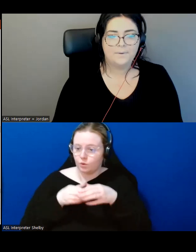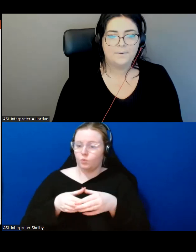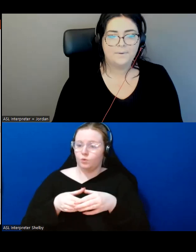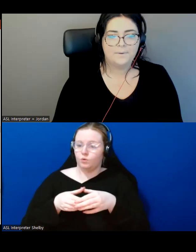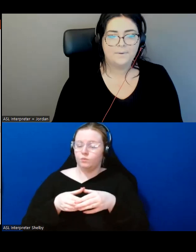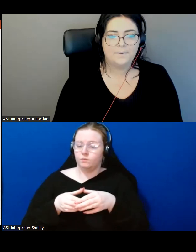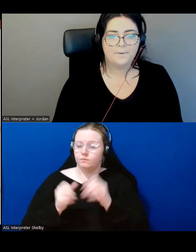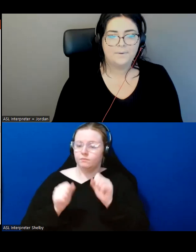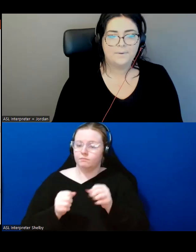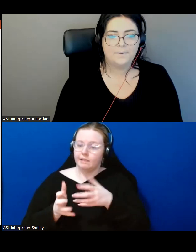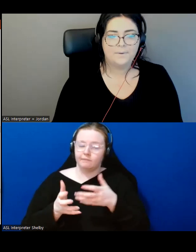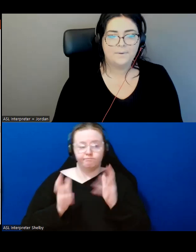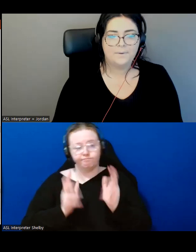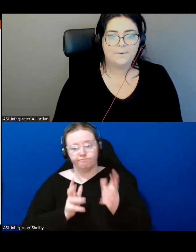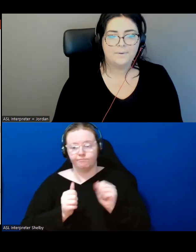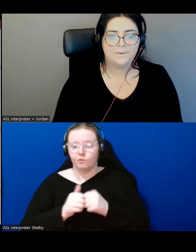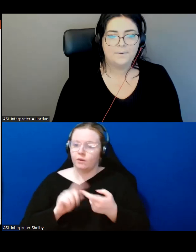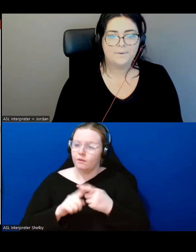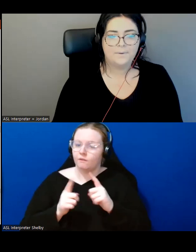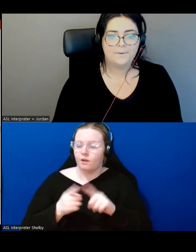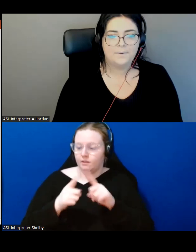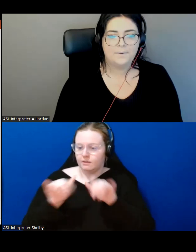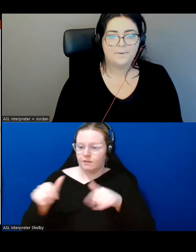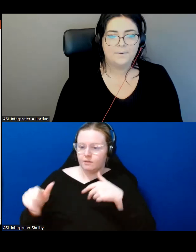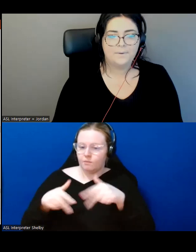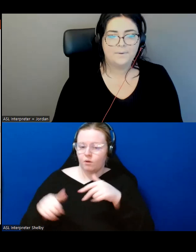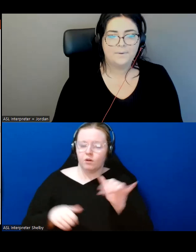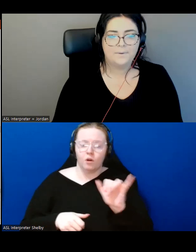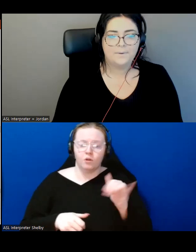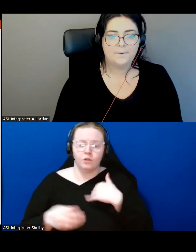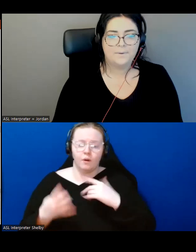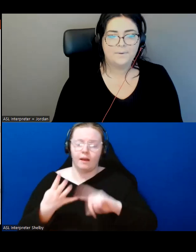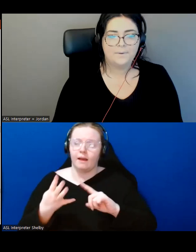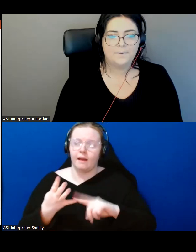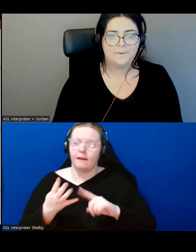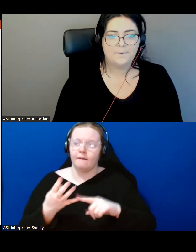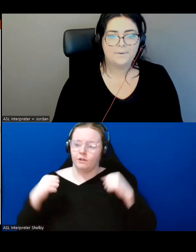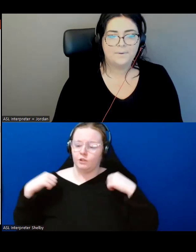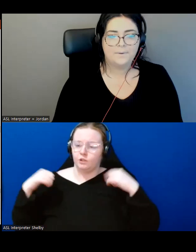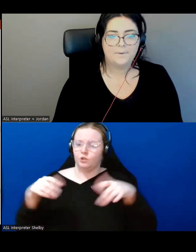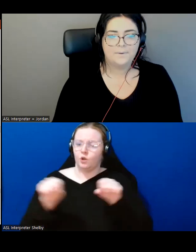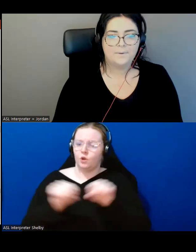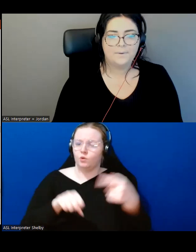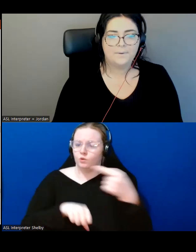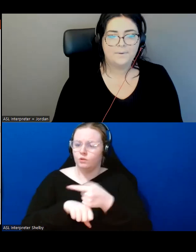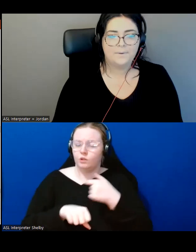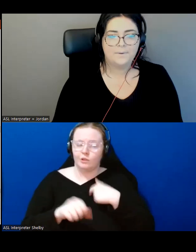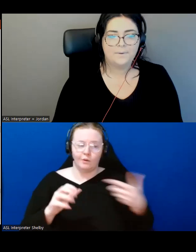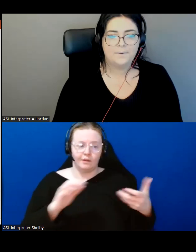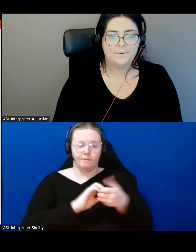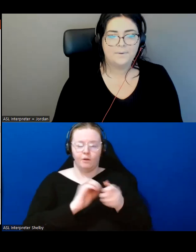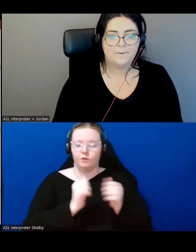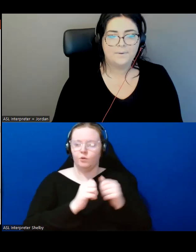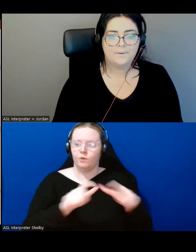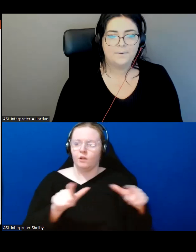with friends. And we also supported snowshoe days. So we've partnered with local ski chalets